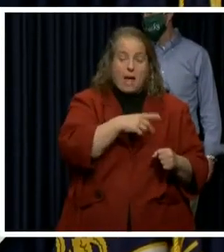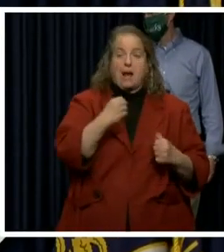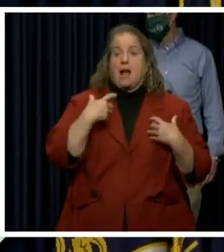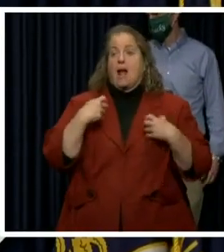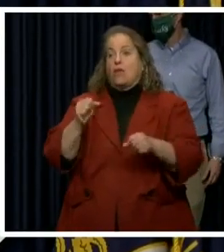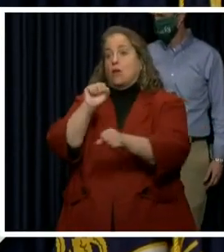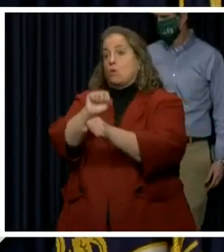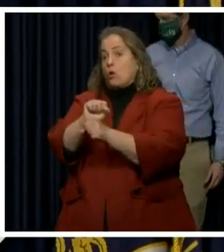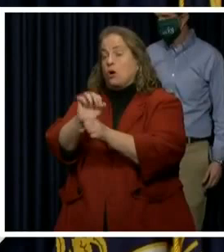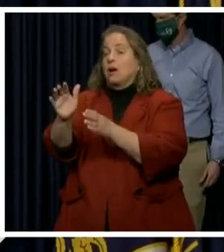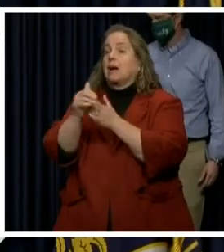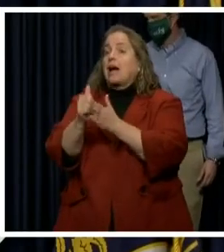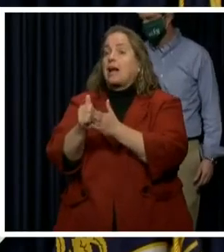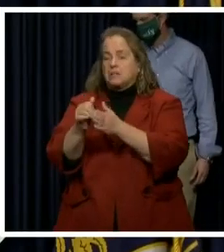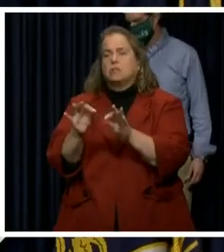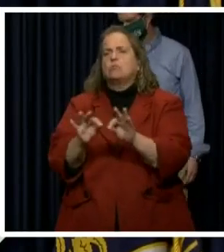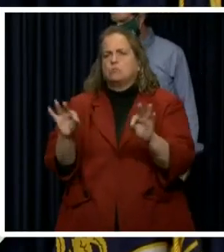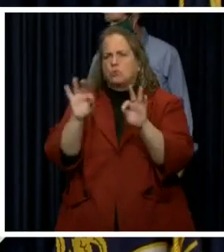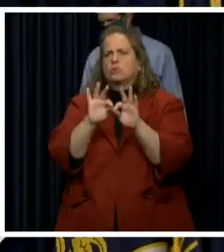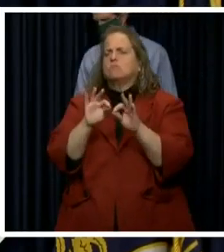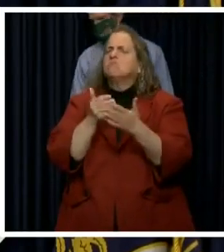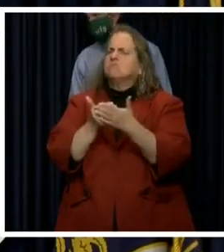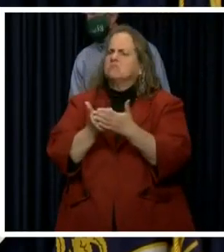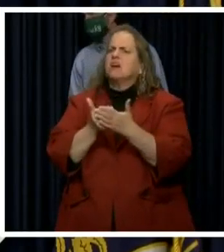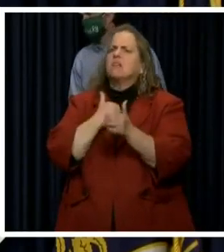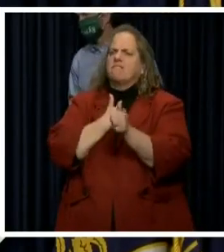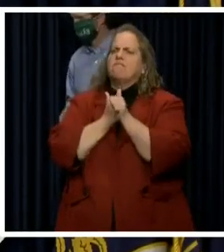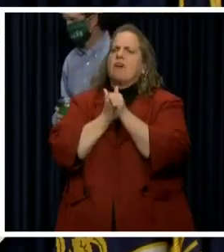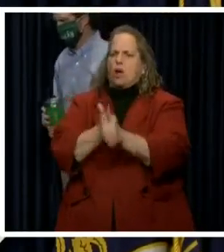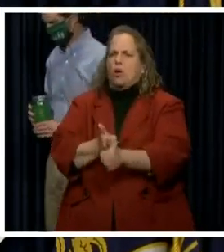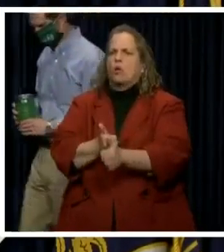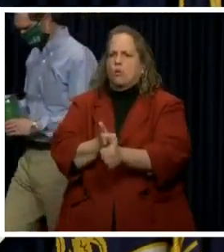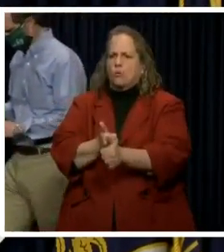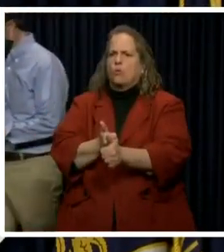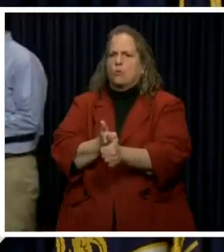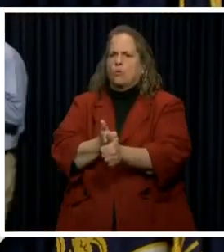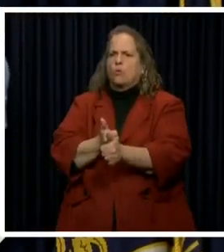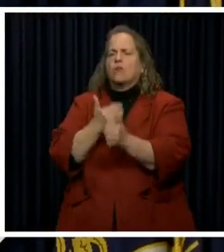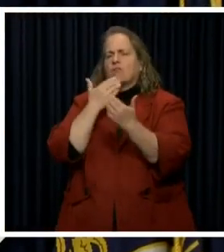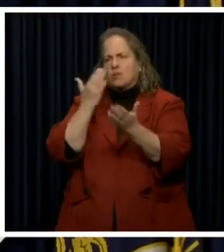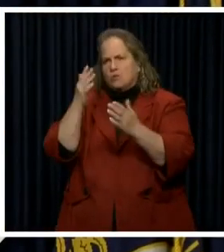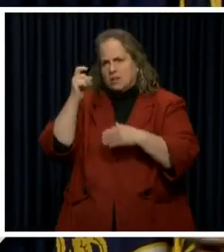please to pay close attention to them and follow them. Thanks, Governor.